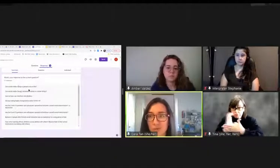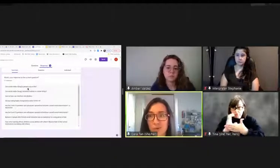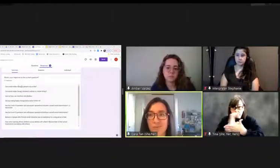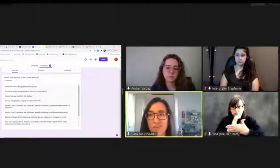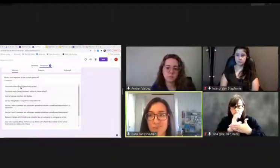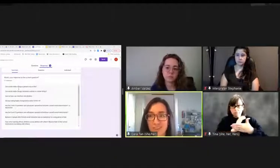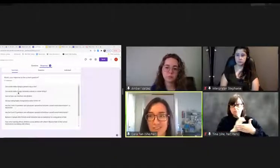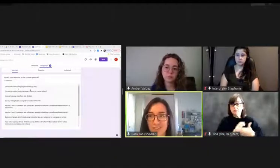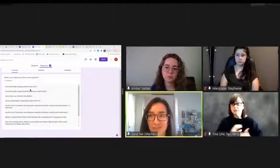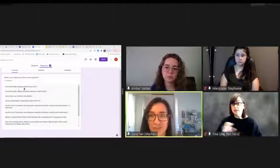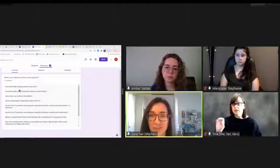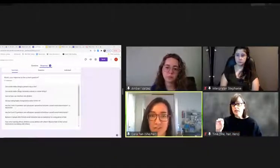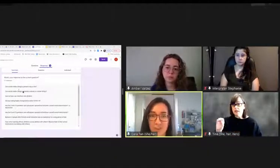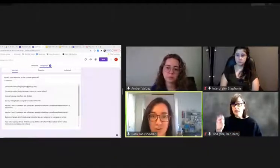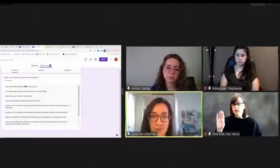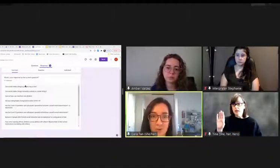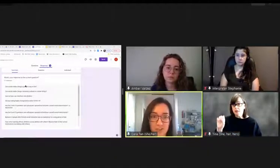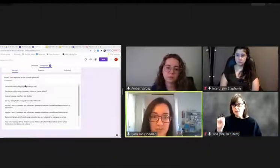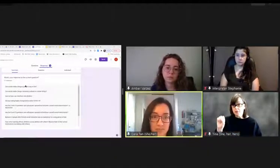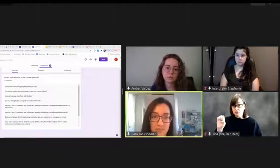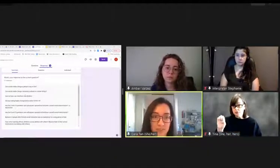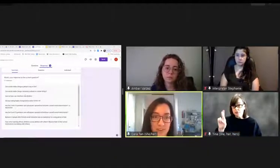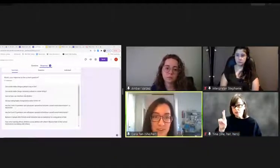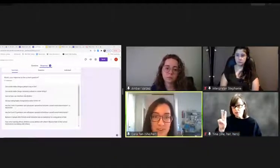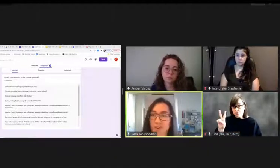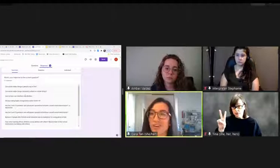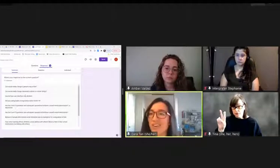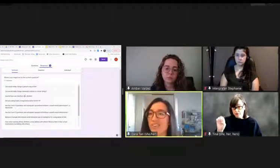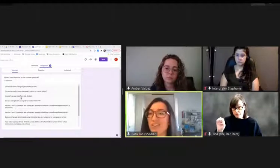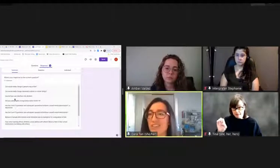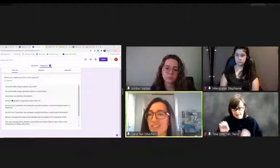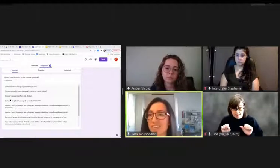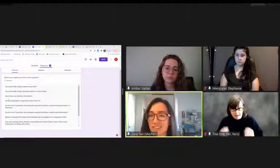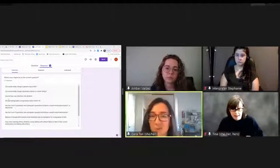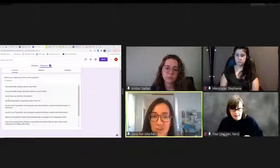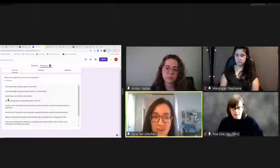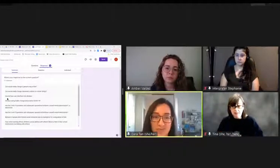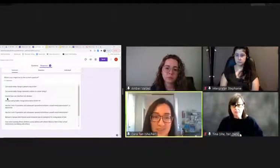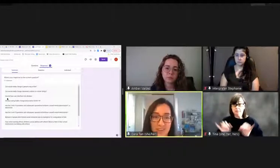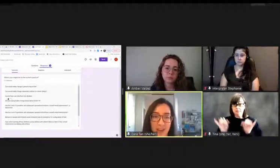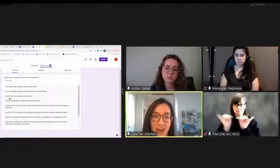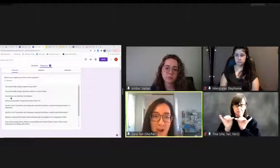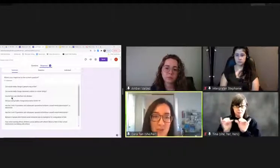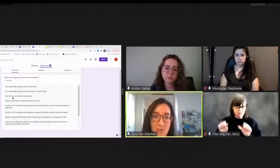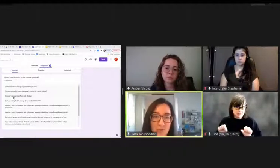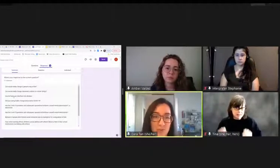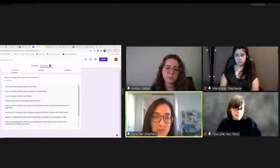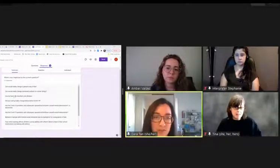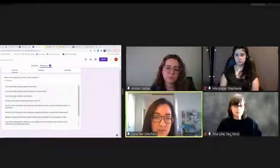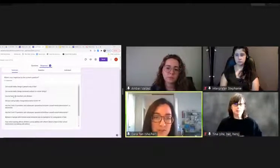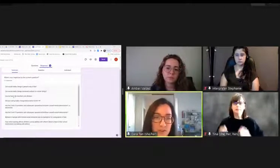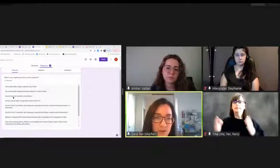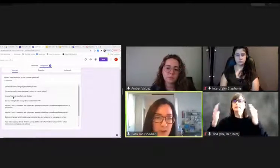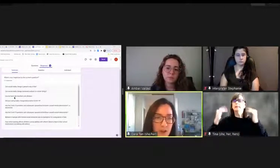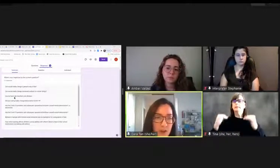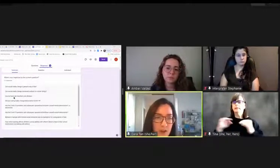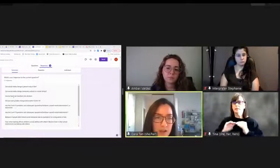bit more specific version of this first question. Okay, let's look at this next one here. How do